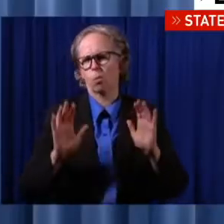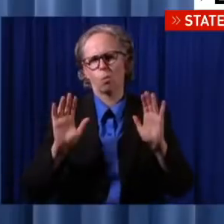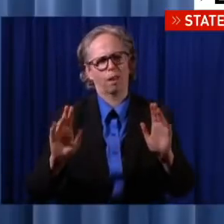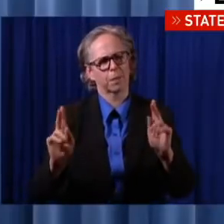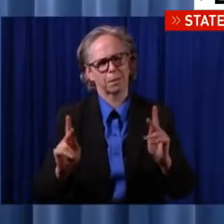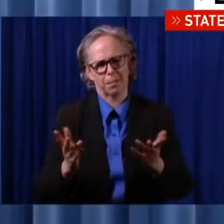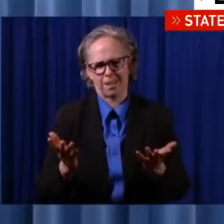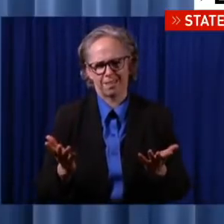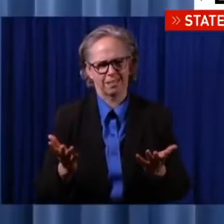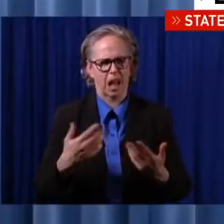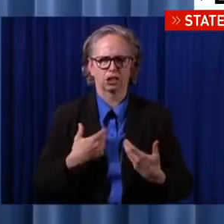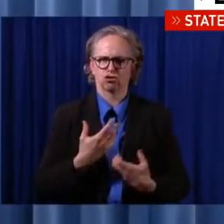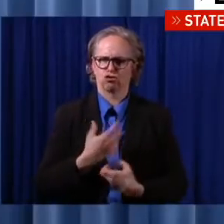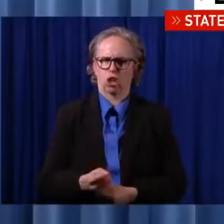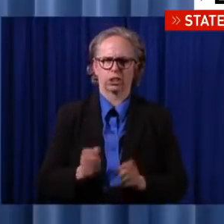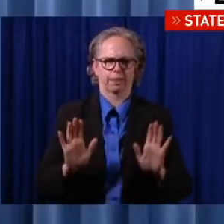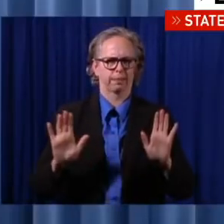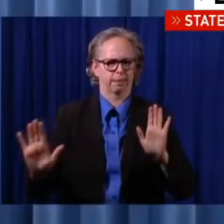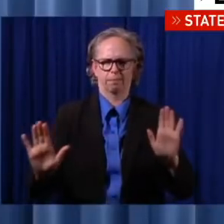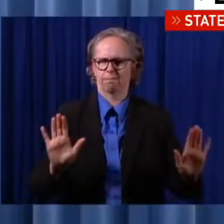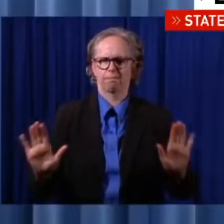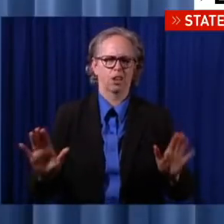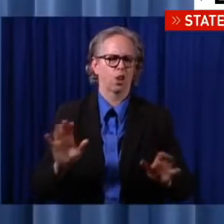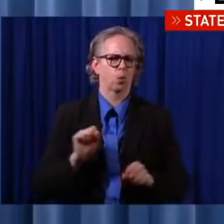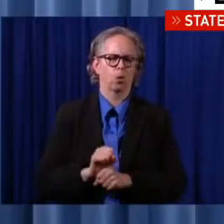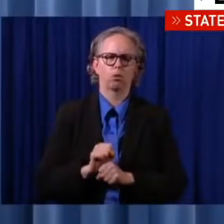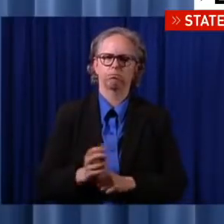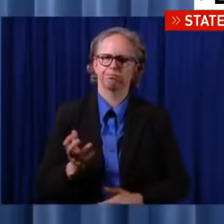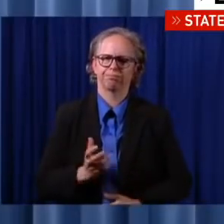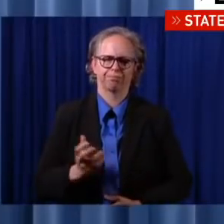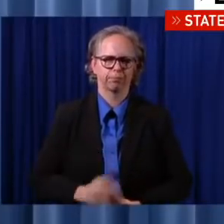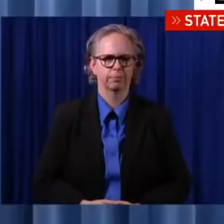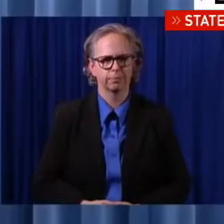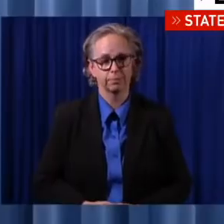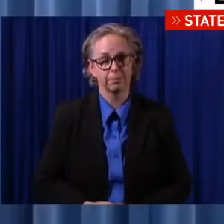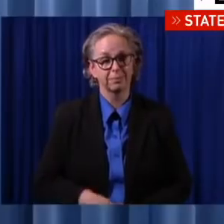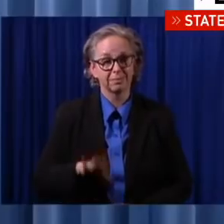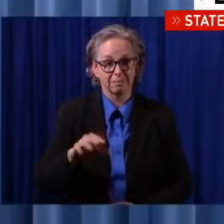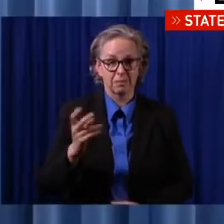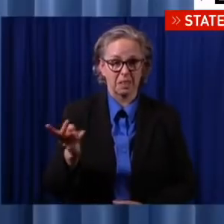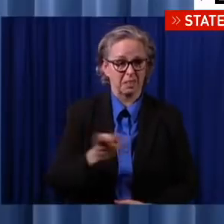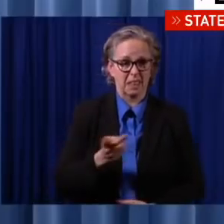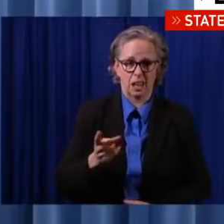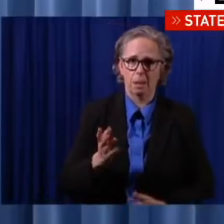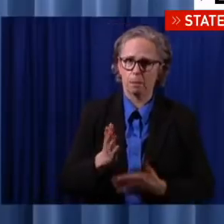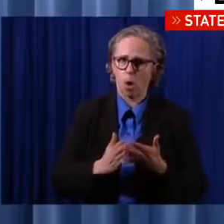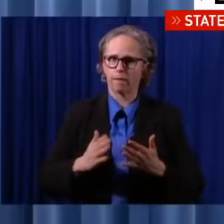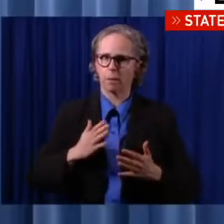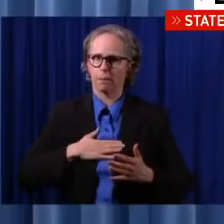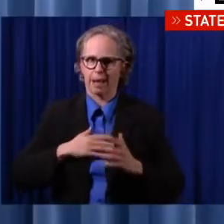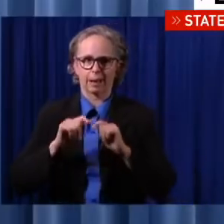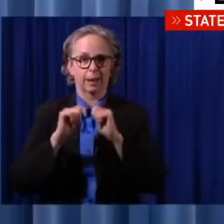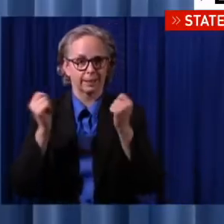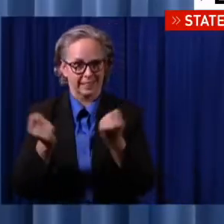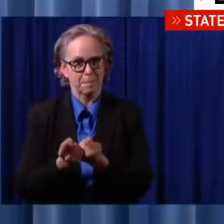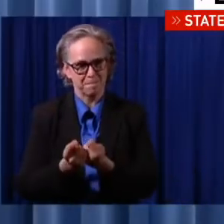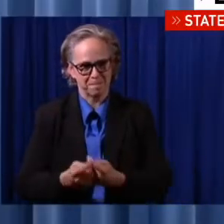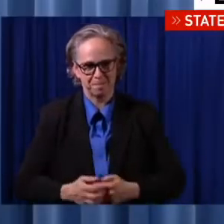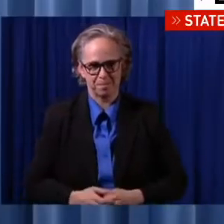them. They are also part, frankly, of a team of a lot of people who you don't